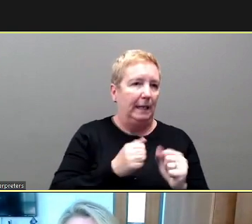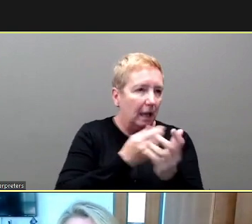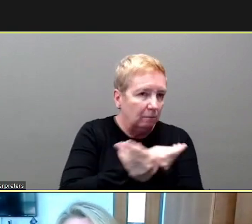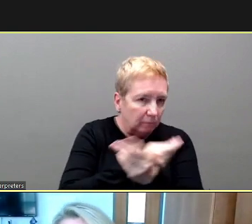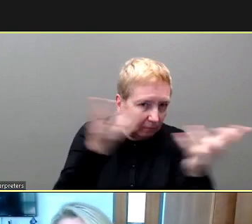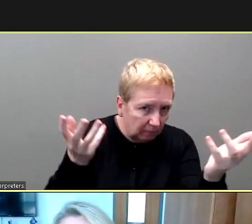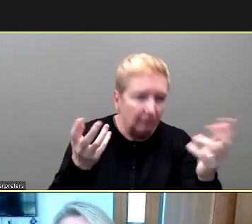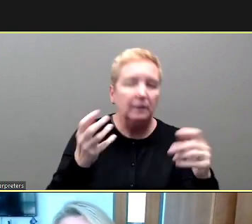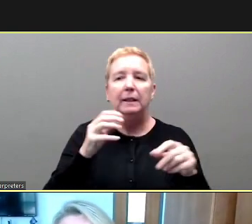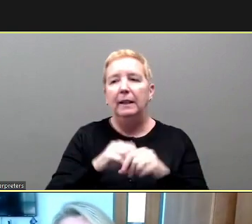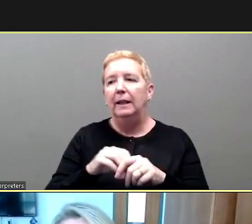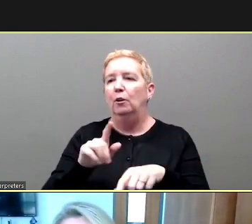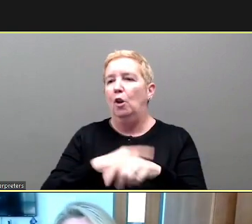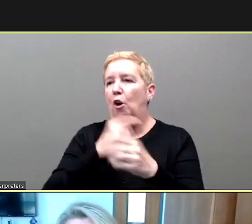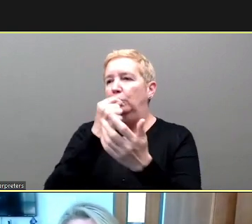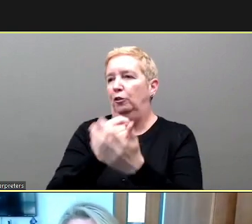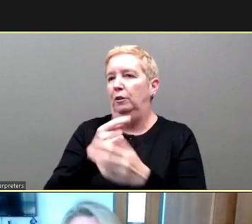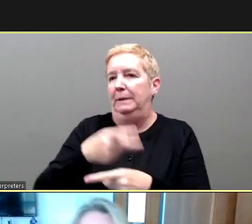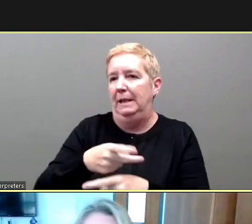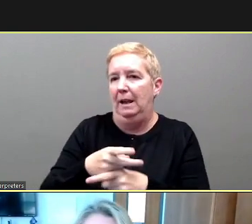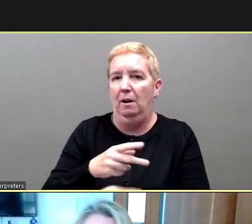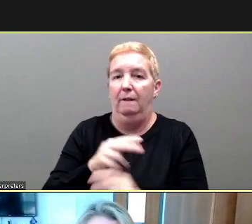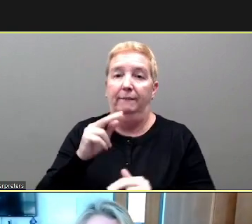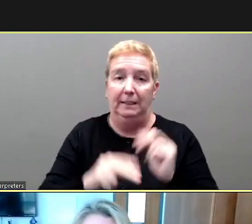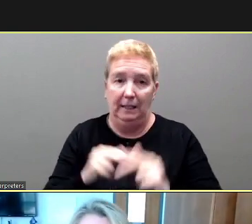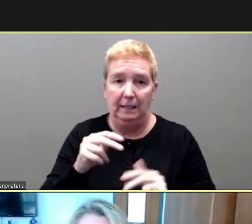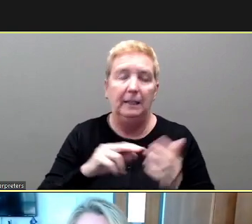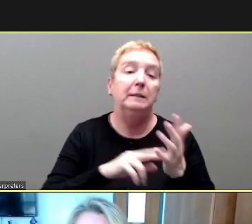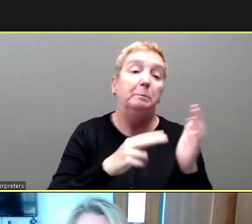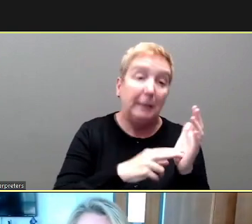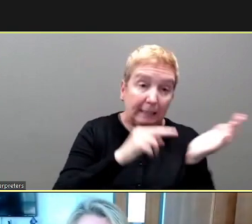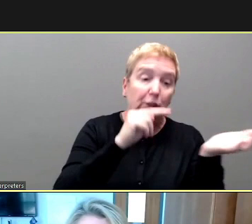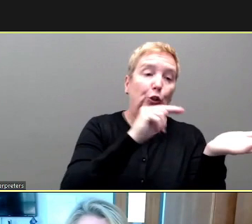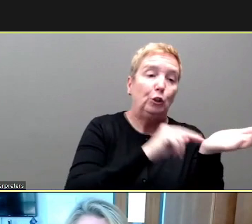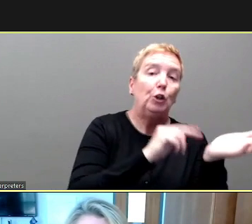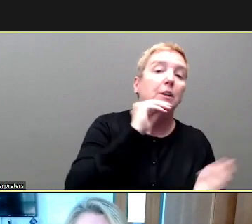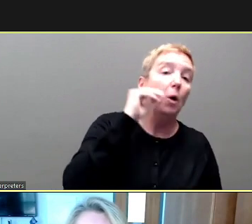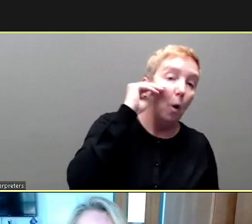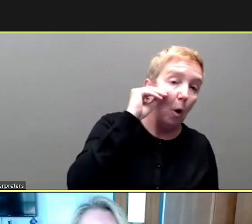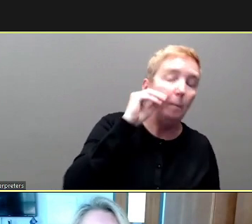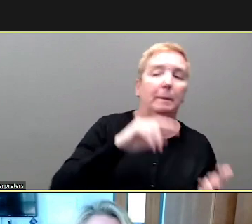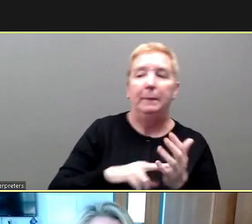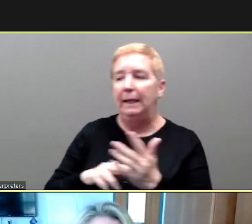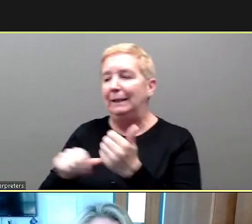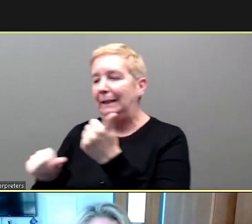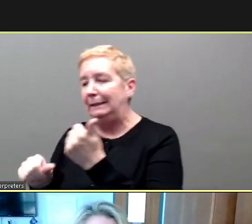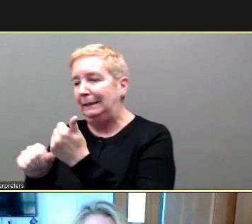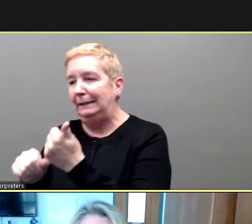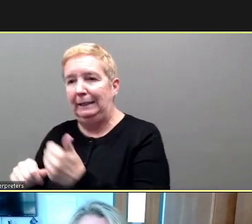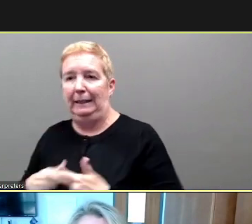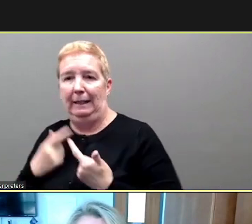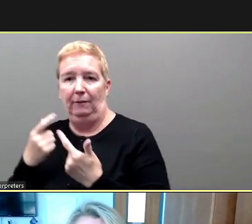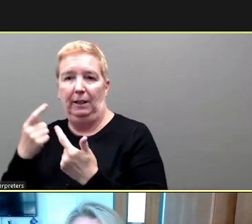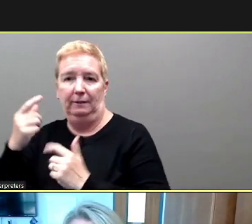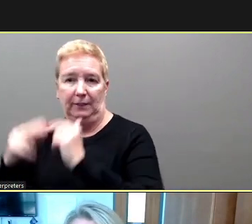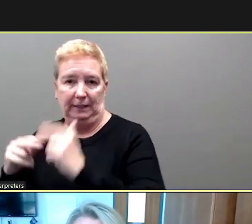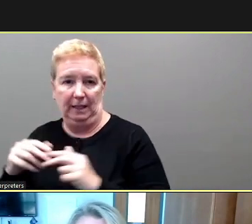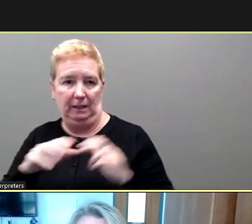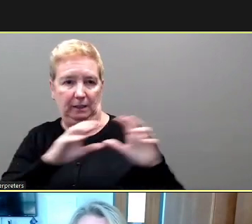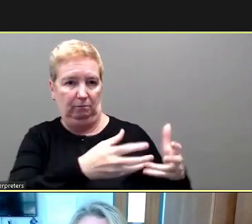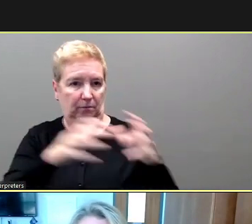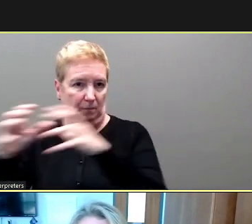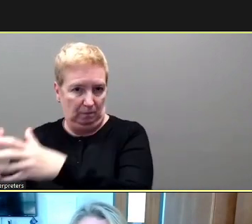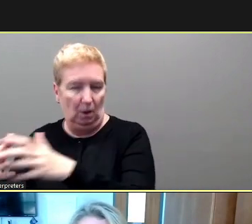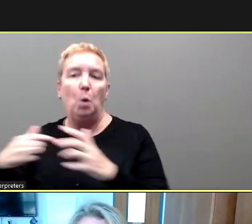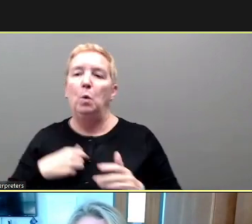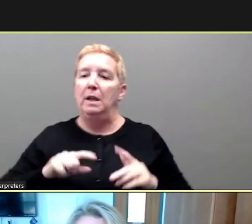care facilities, which include nursing facilities as well as assisted living facilities. We have begun the